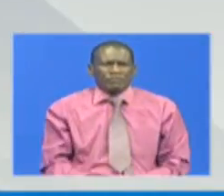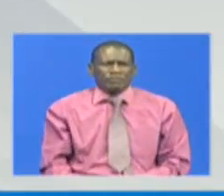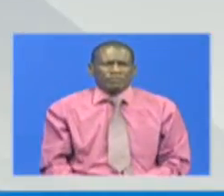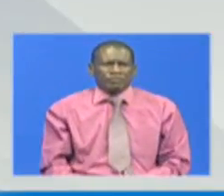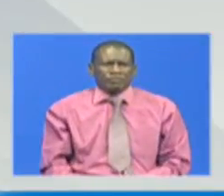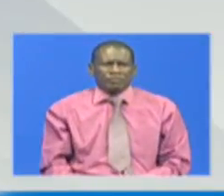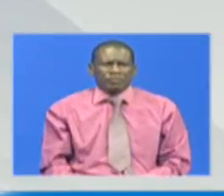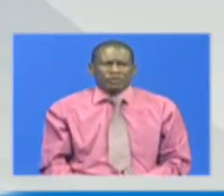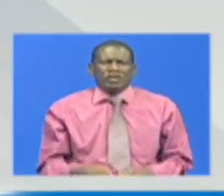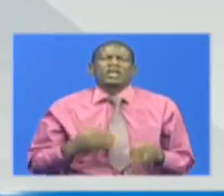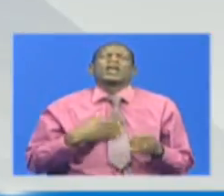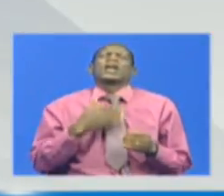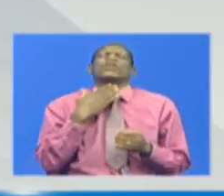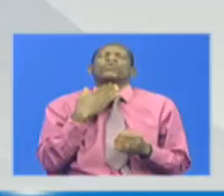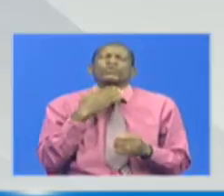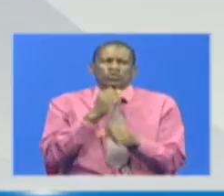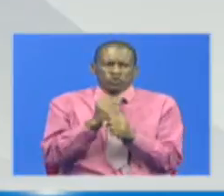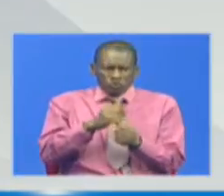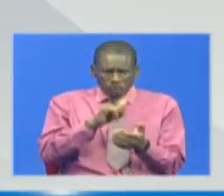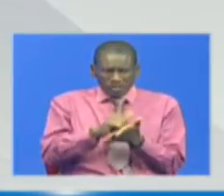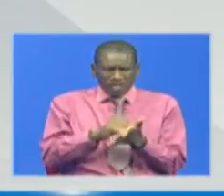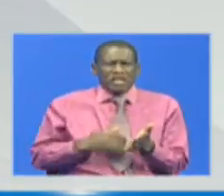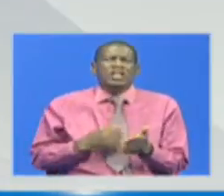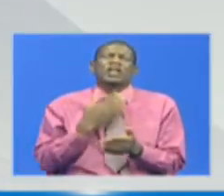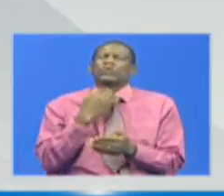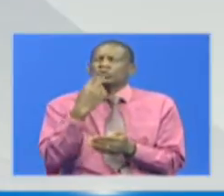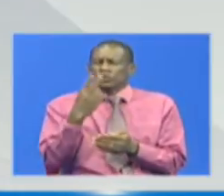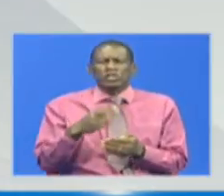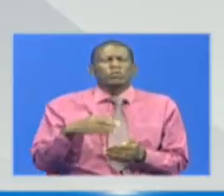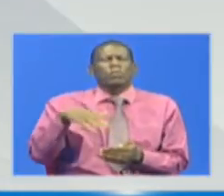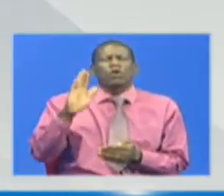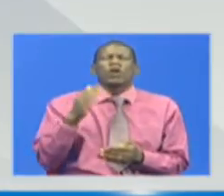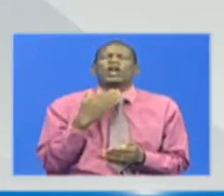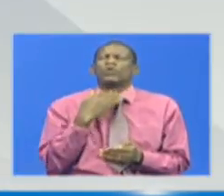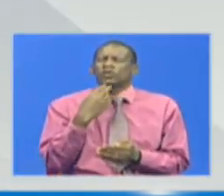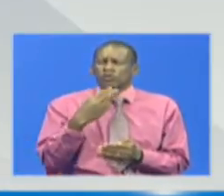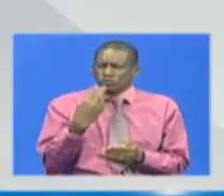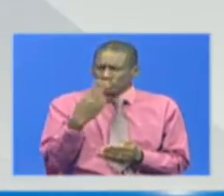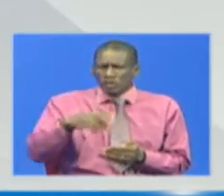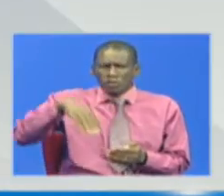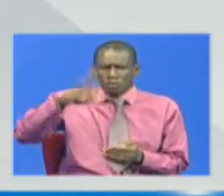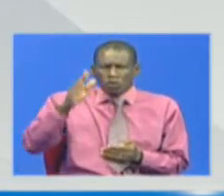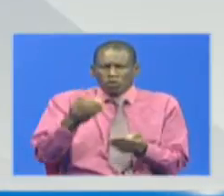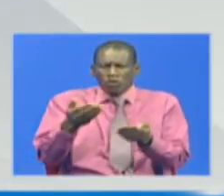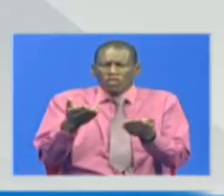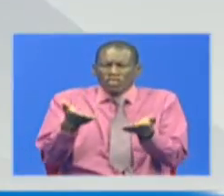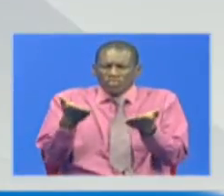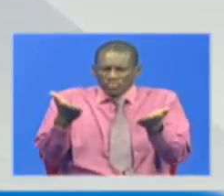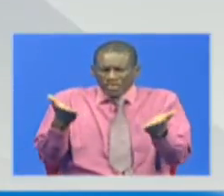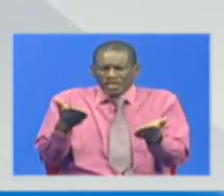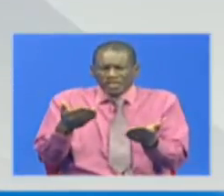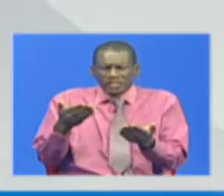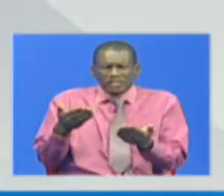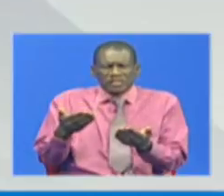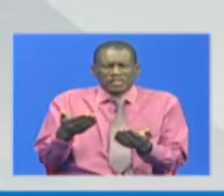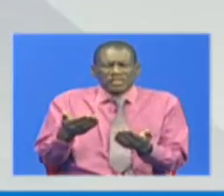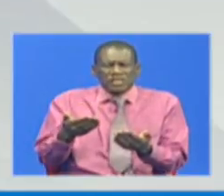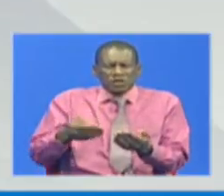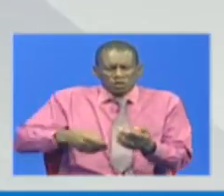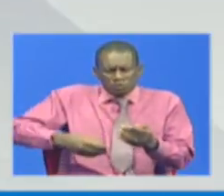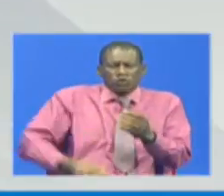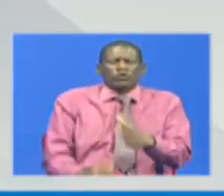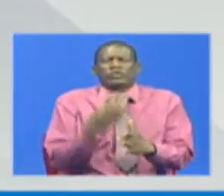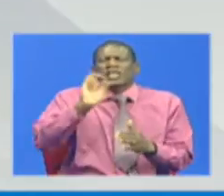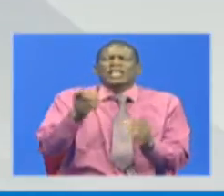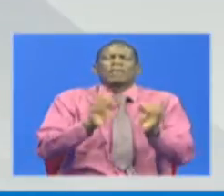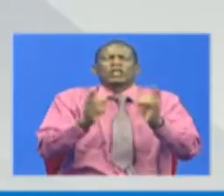I would like to do that. I would like to see more import substitution by Kenyans.